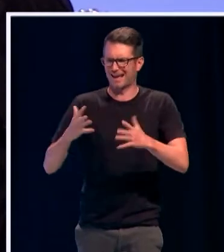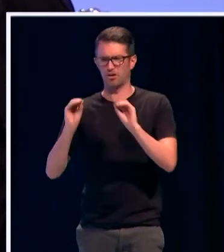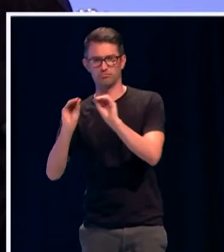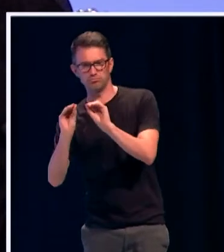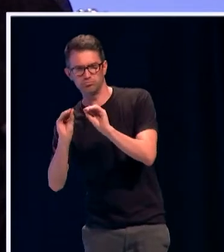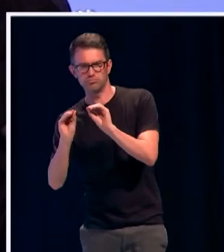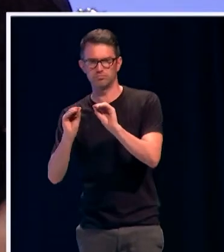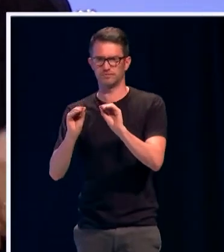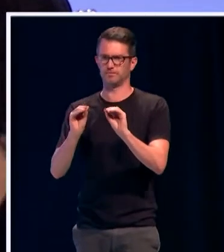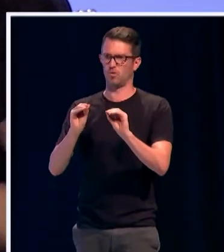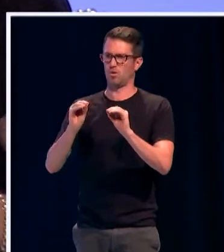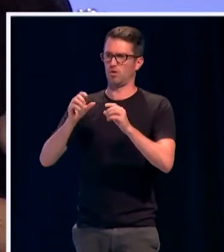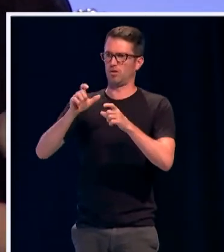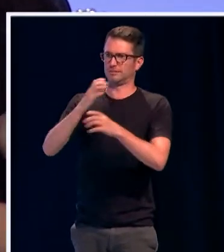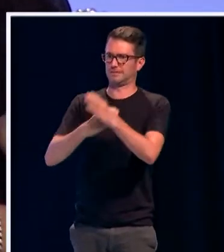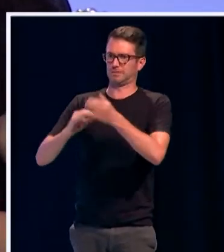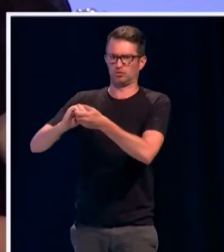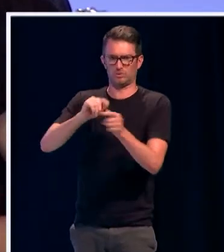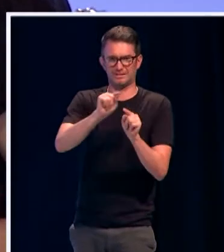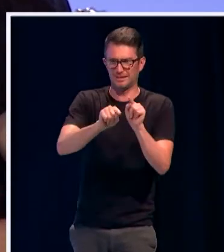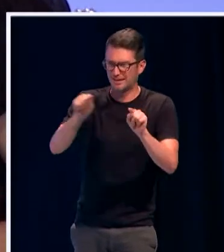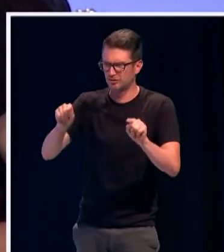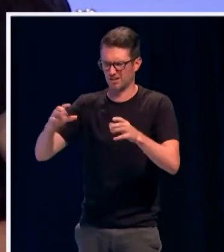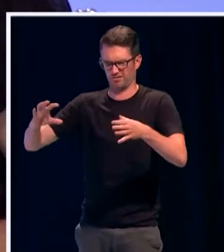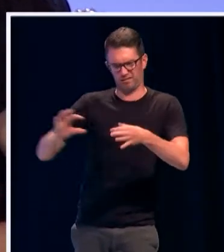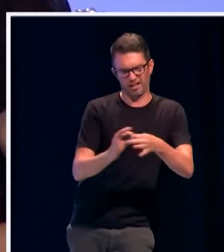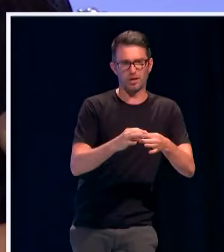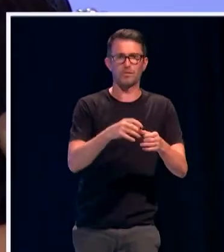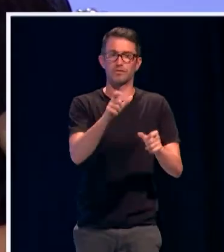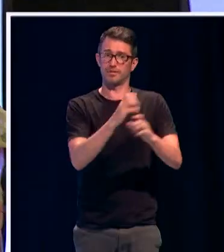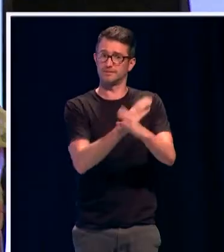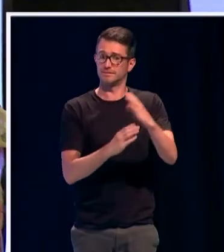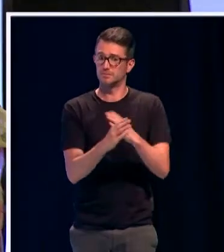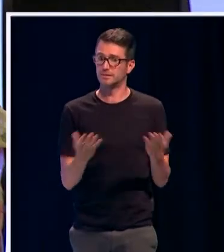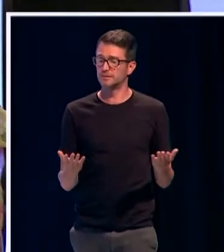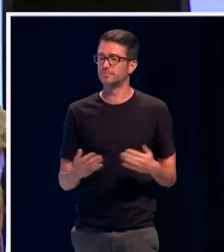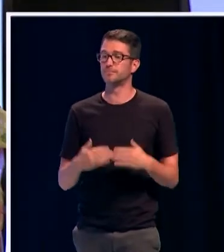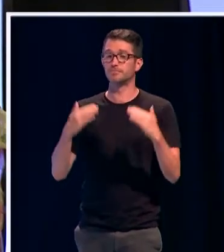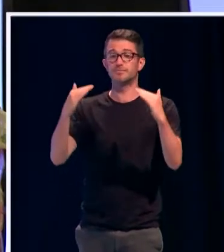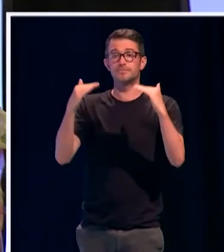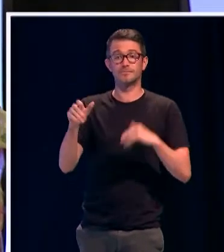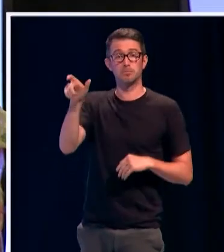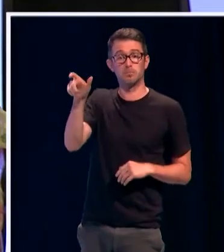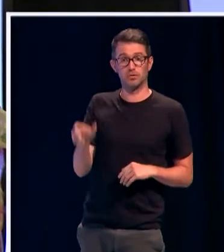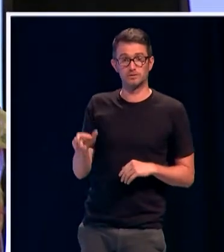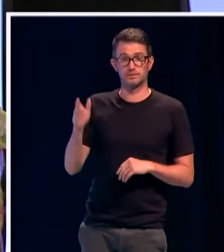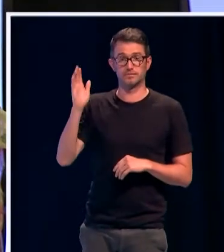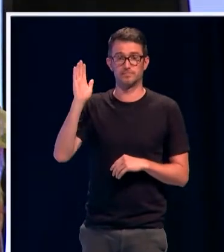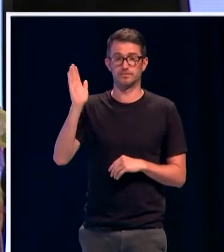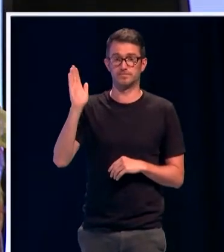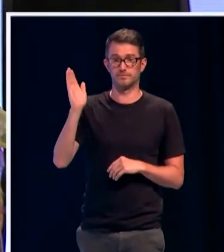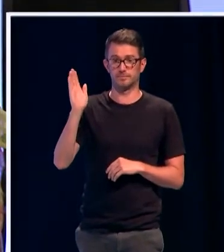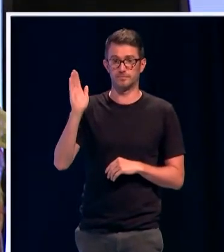and other persons with disabilities. So our next speaker is Mr. Michele Falavigna. He studied